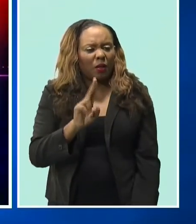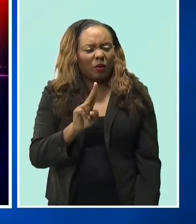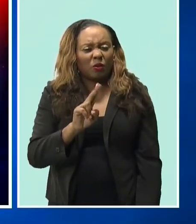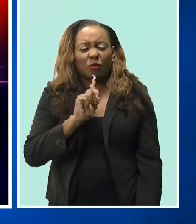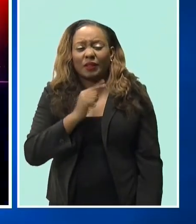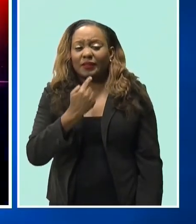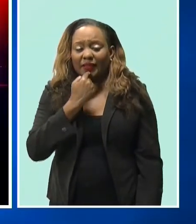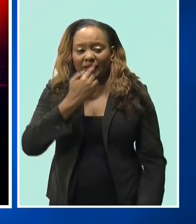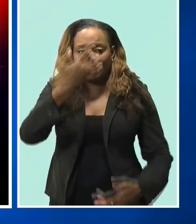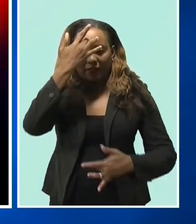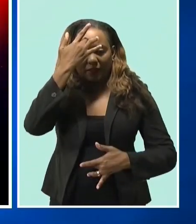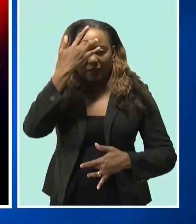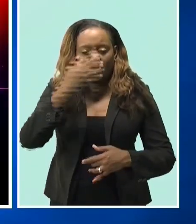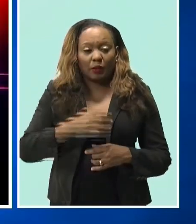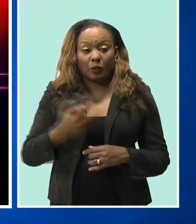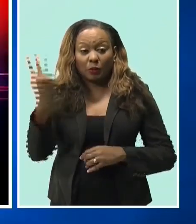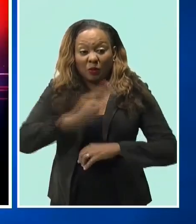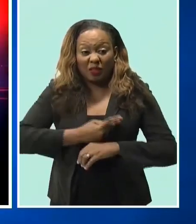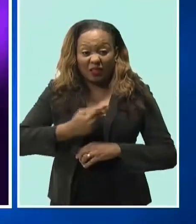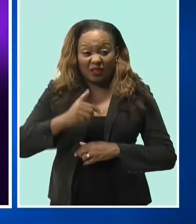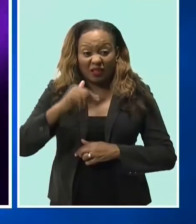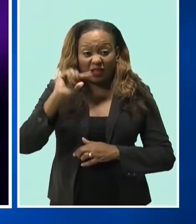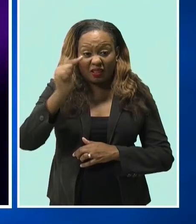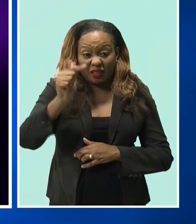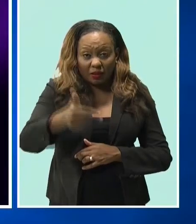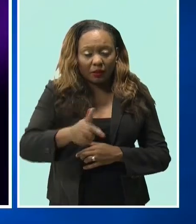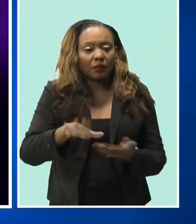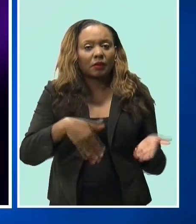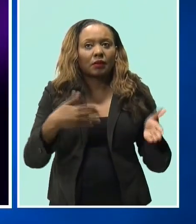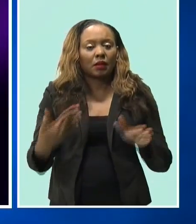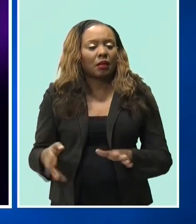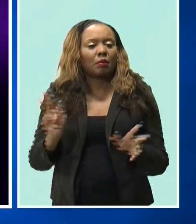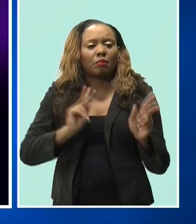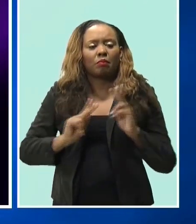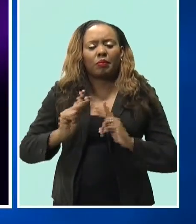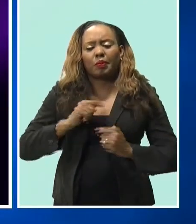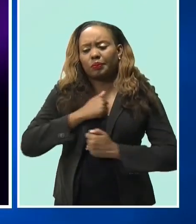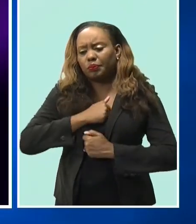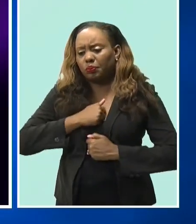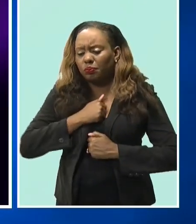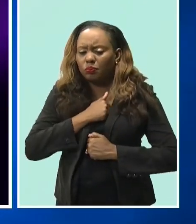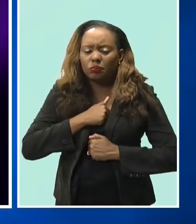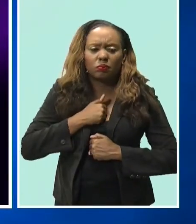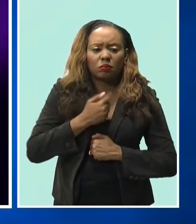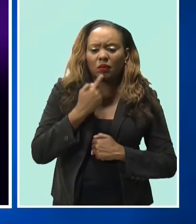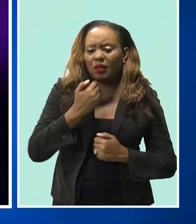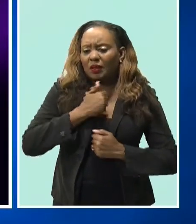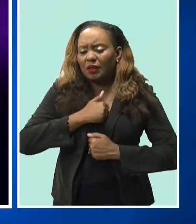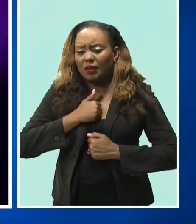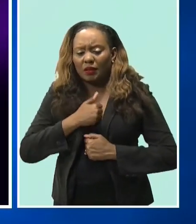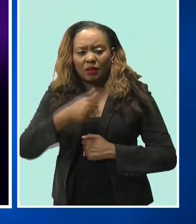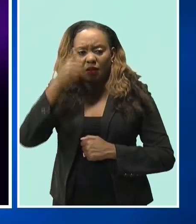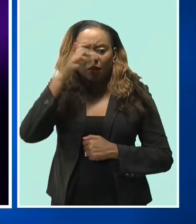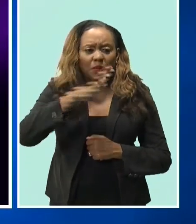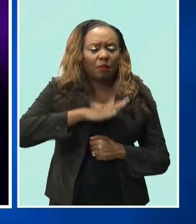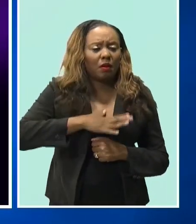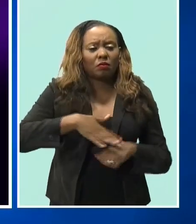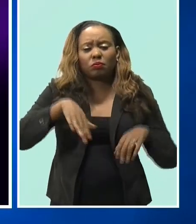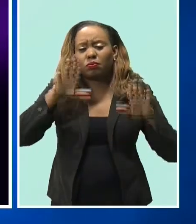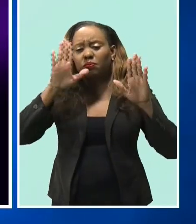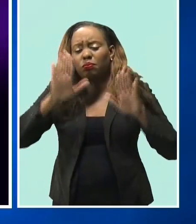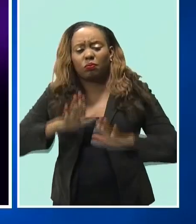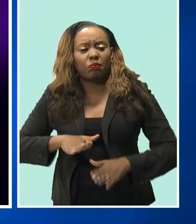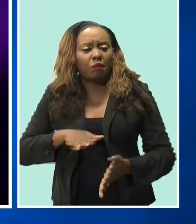night, just 2 days later, he died. Well, condolences pouring in for Dr. Ennias, who is being hailed as a towering figure in the